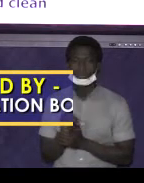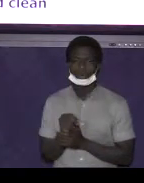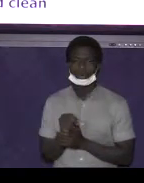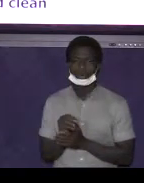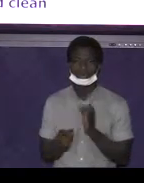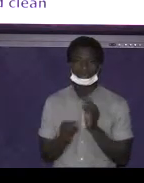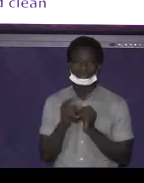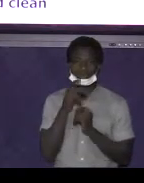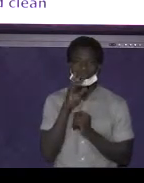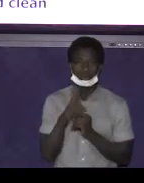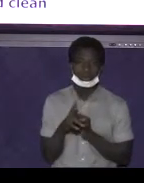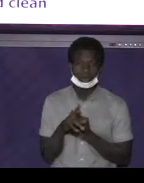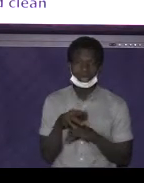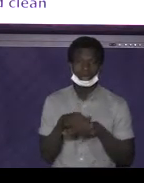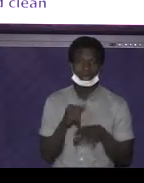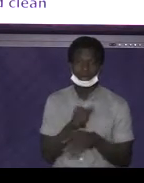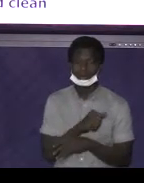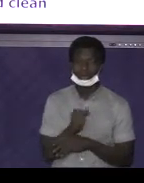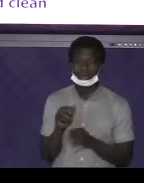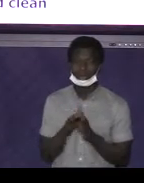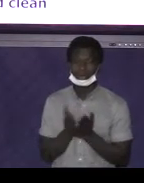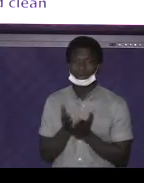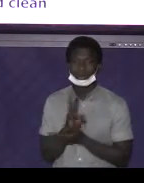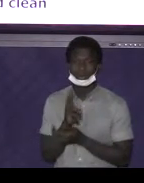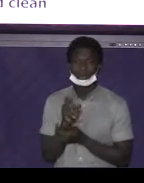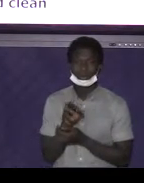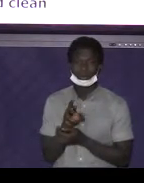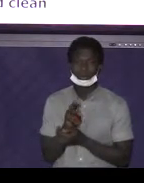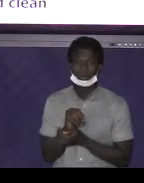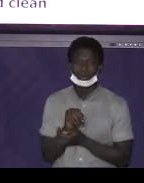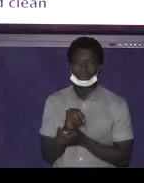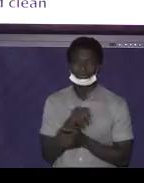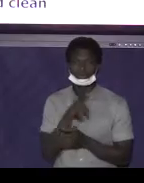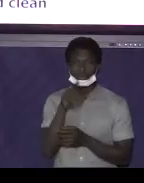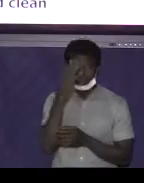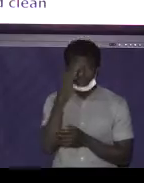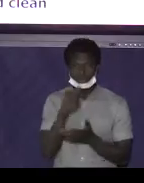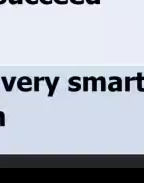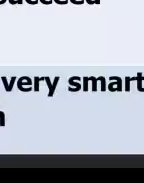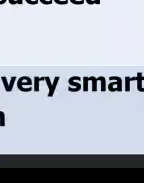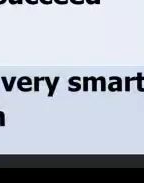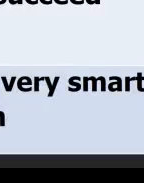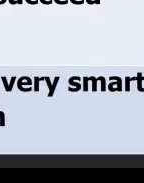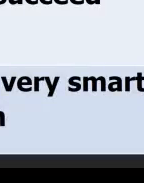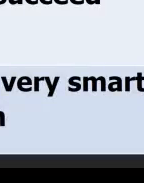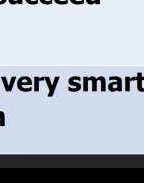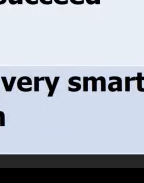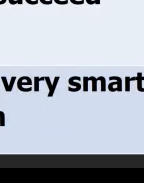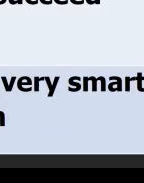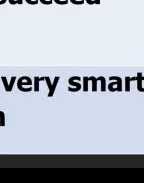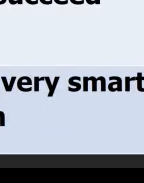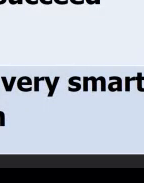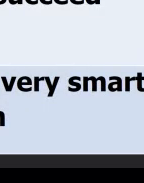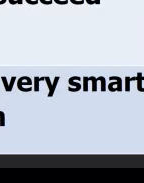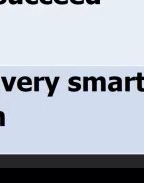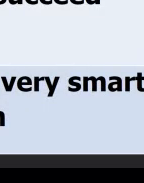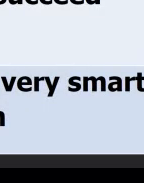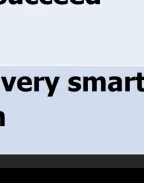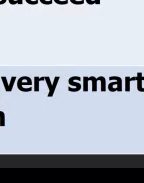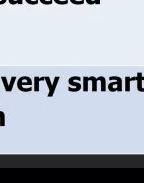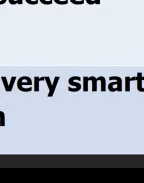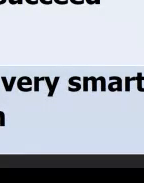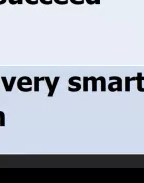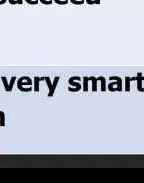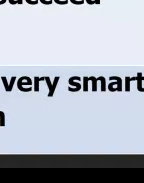as a bookworm, what does it mean? Oh, you know that. Brilliant to you. It means one who